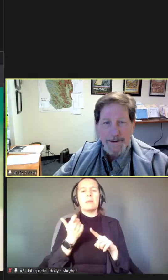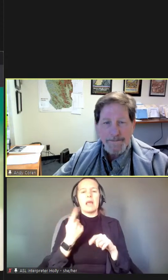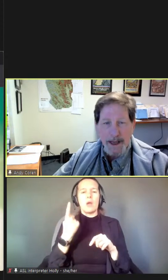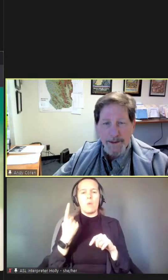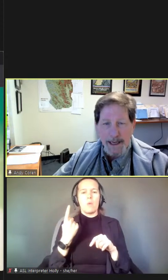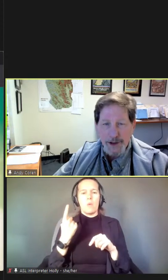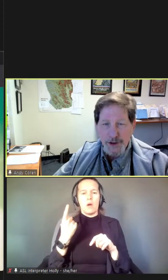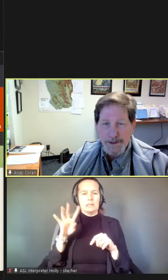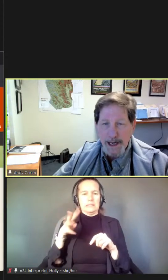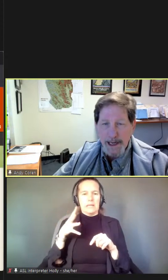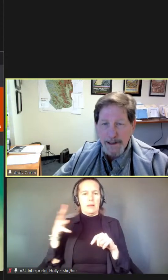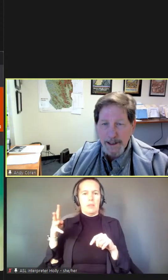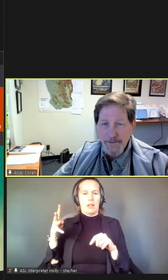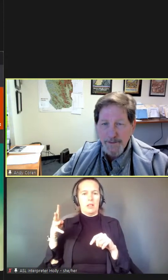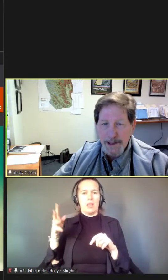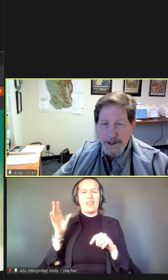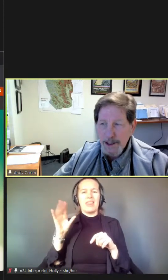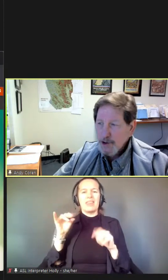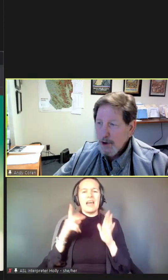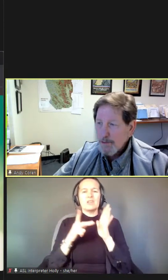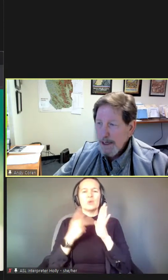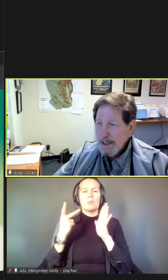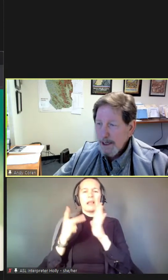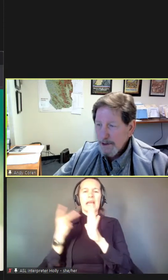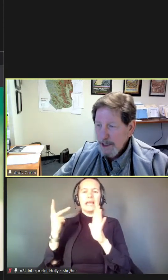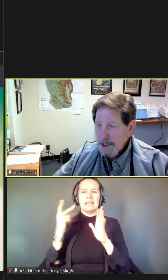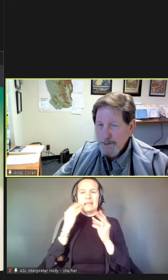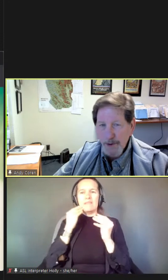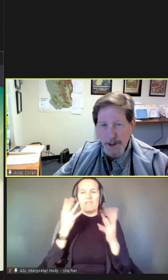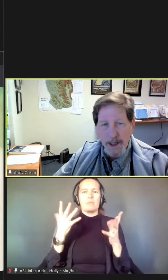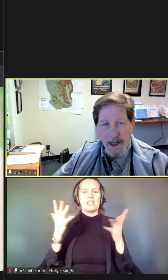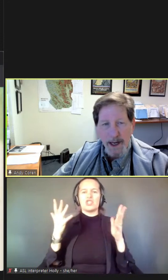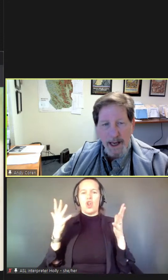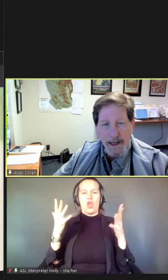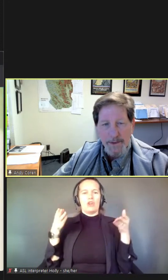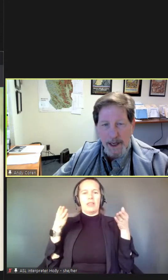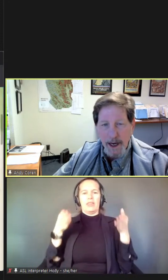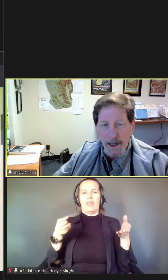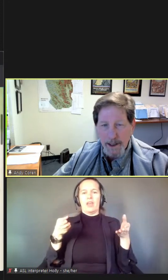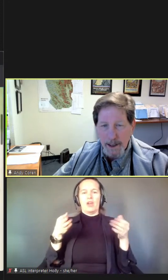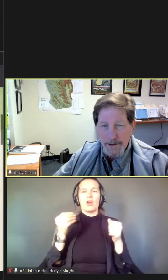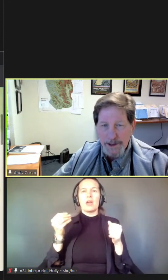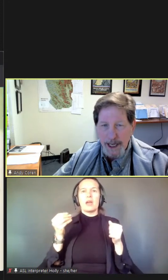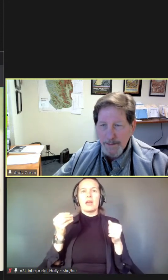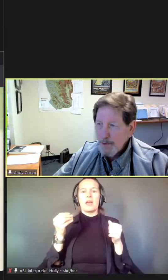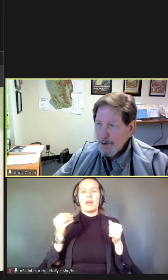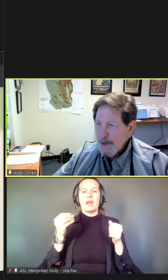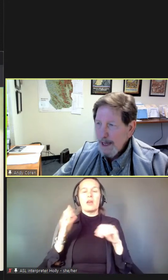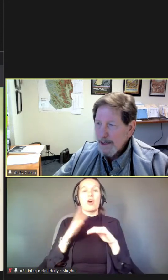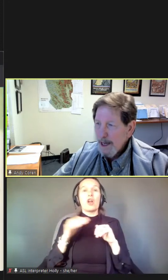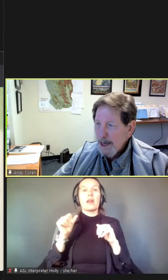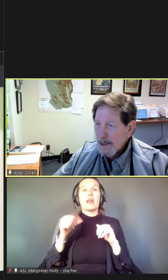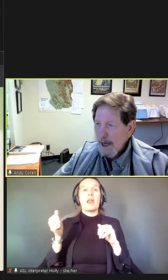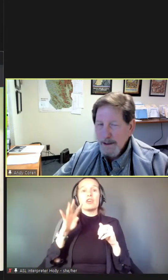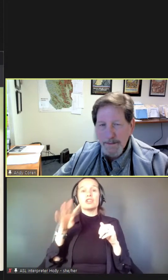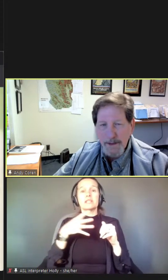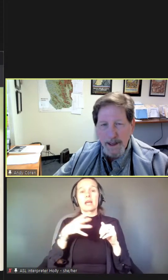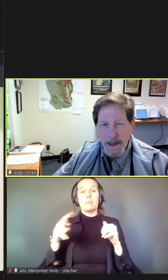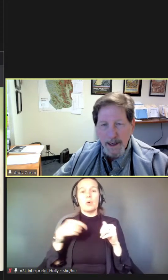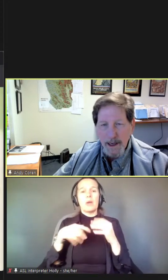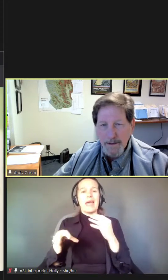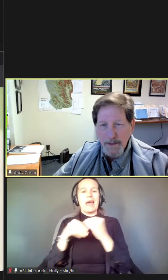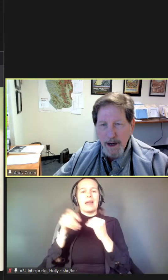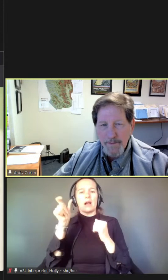table that duplicated the information that's already on the dashboard. And on another table, we've added a